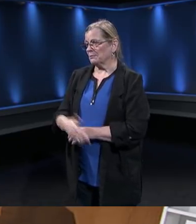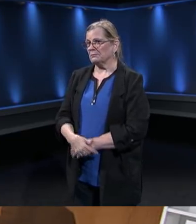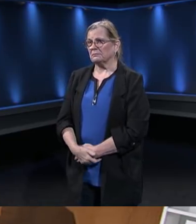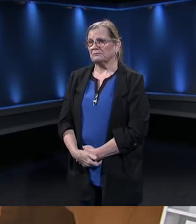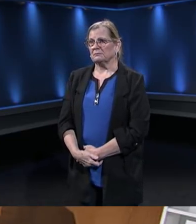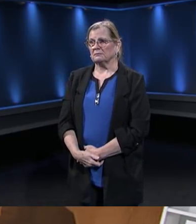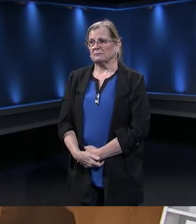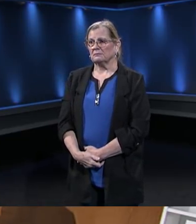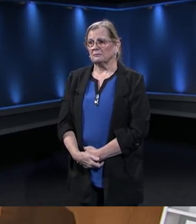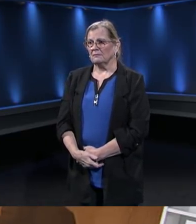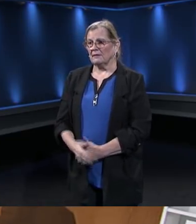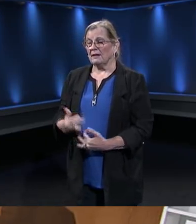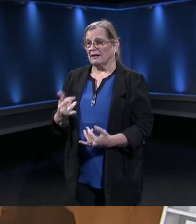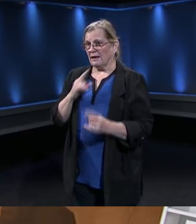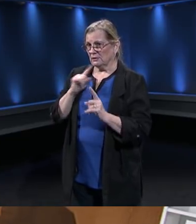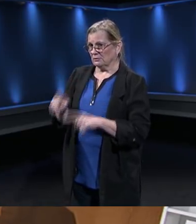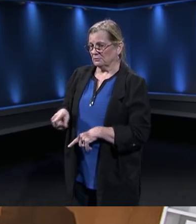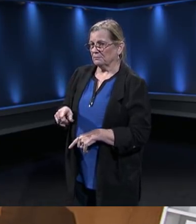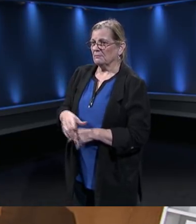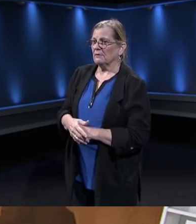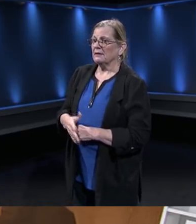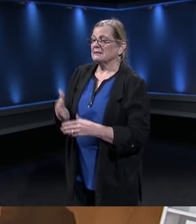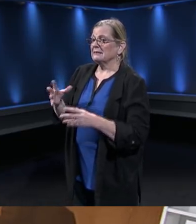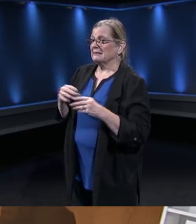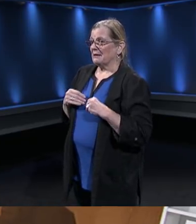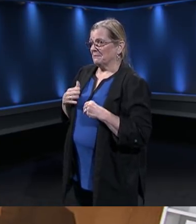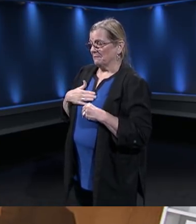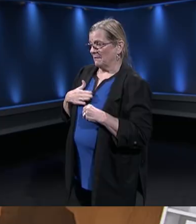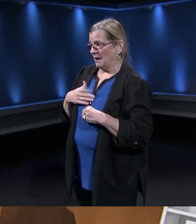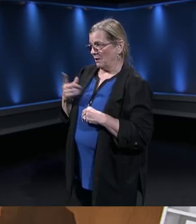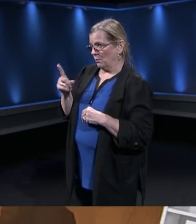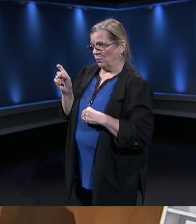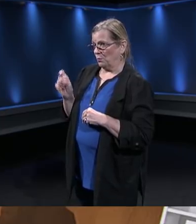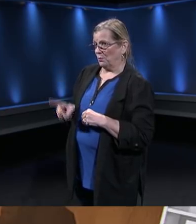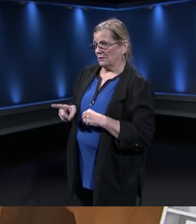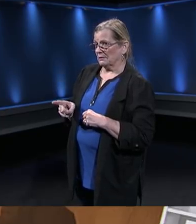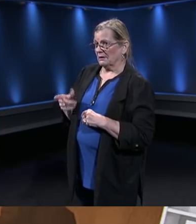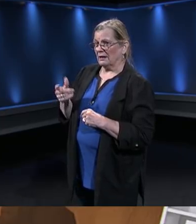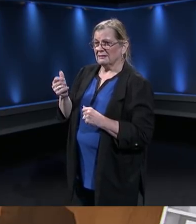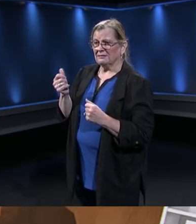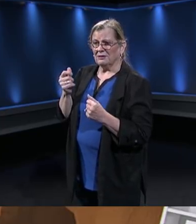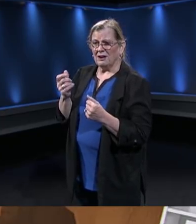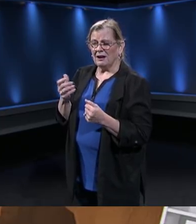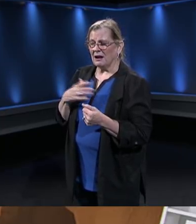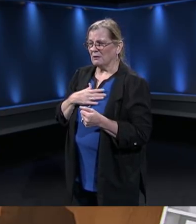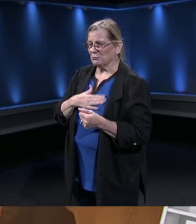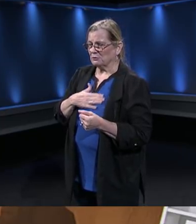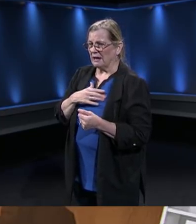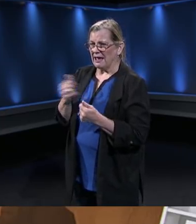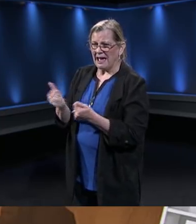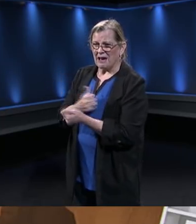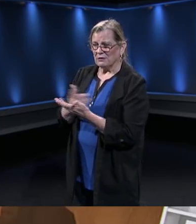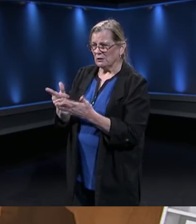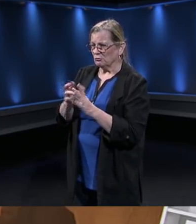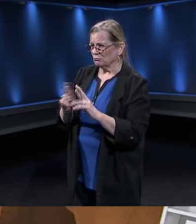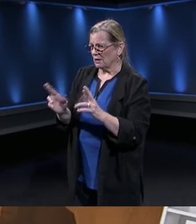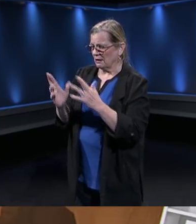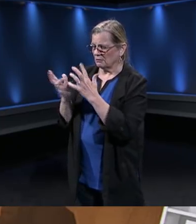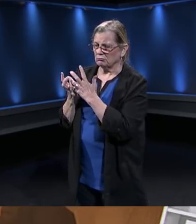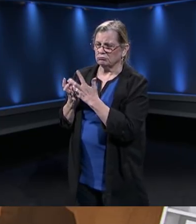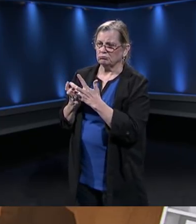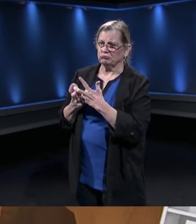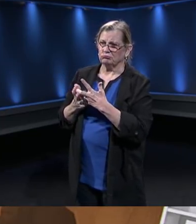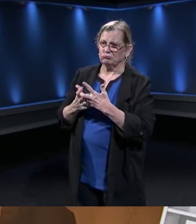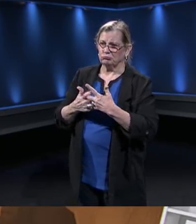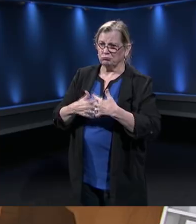Hello, thank you very much for accepting this question, and thank you for everything you're organizing for us to be informed. As a parent, we really appreciate it.